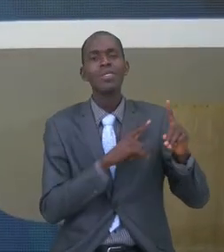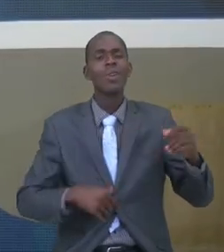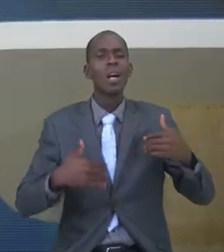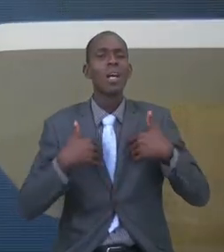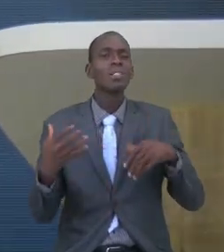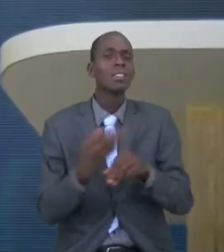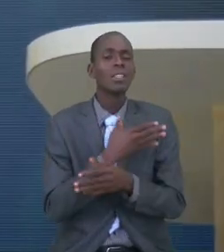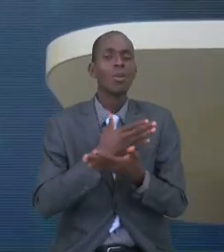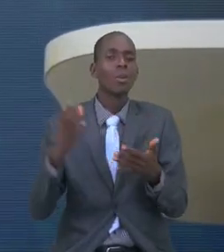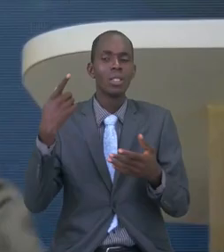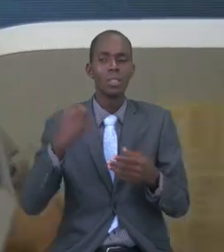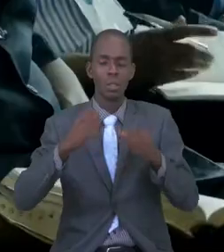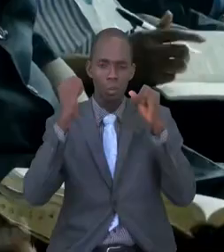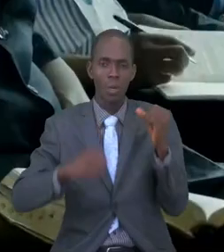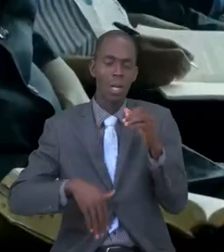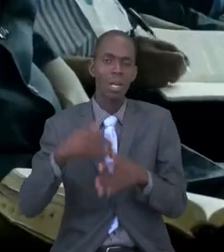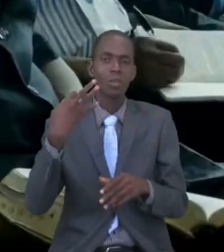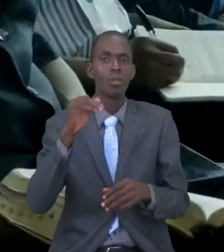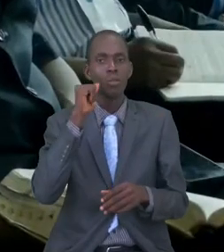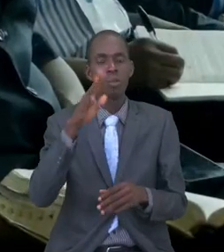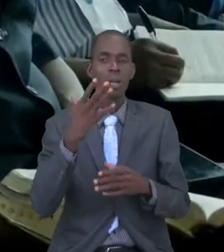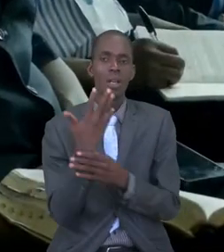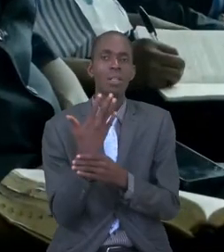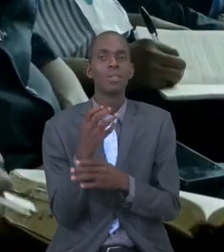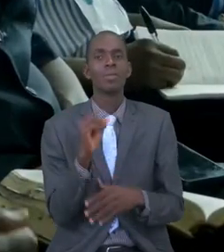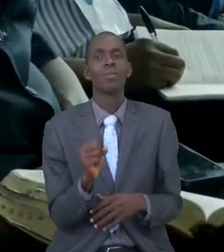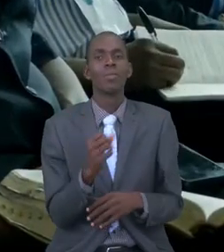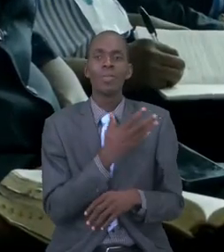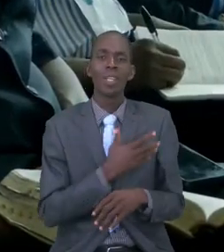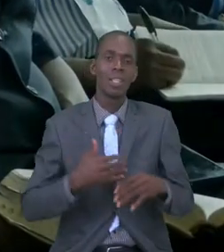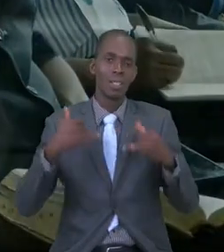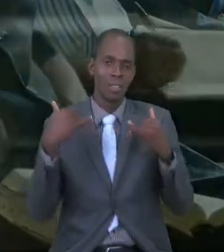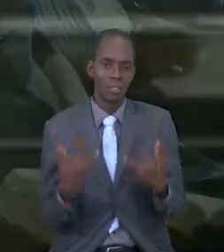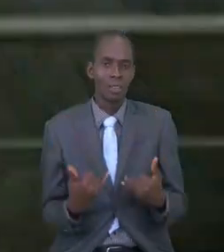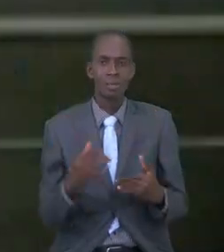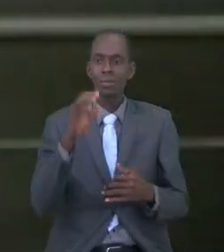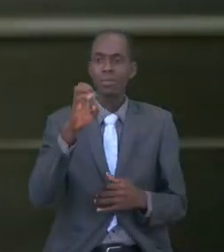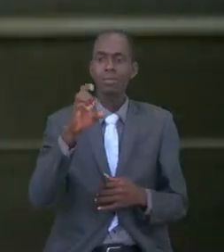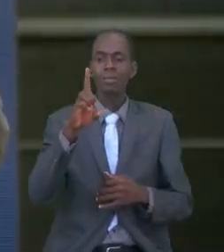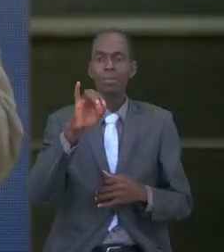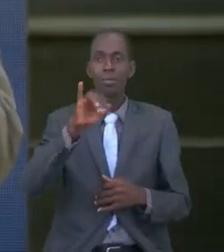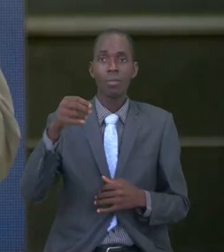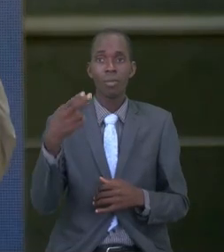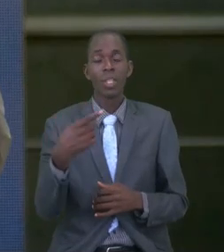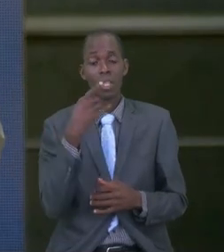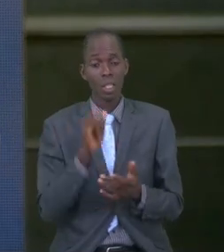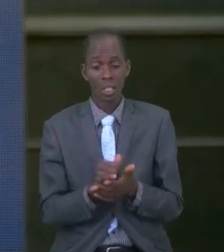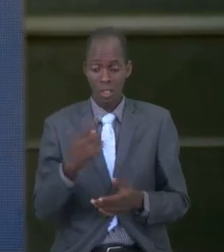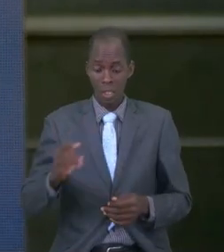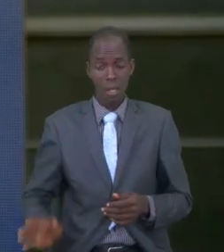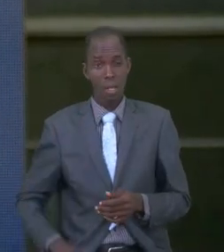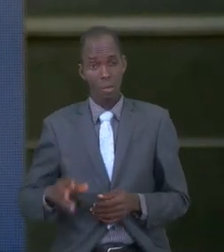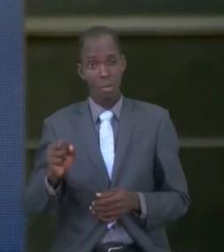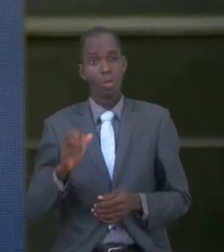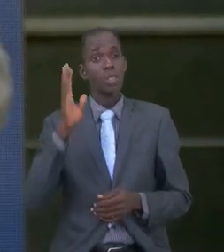sword out of her hand. And now Elijah said, the dogs